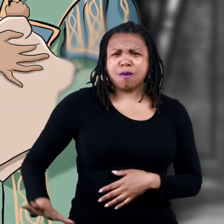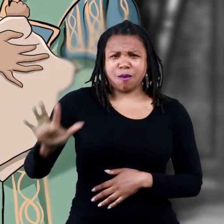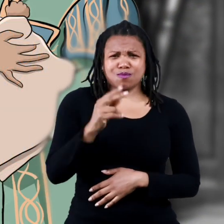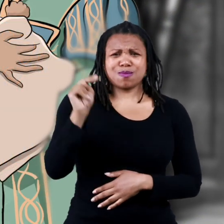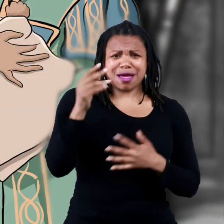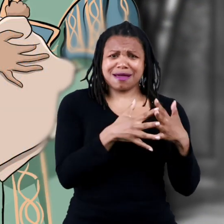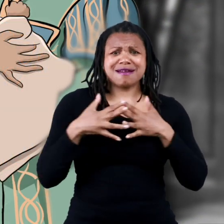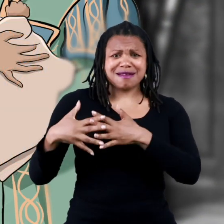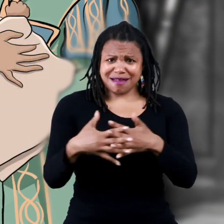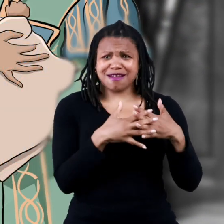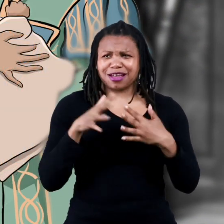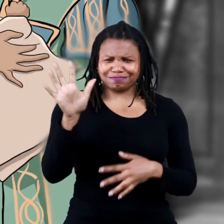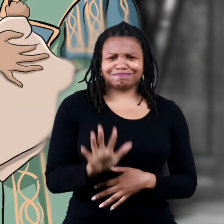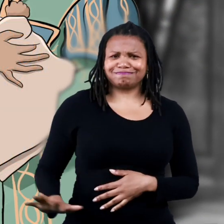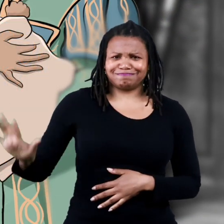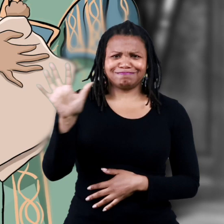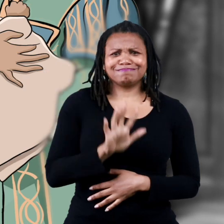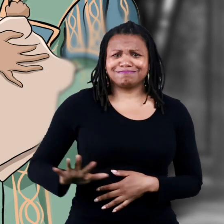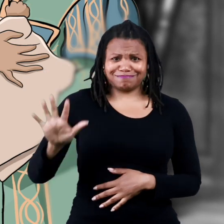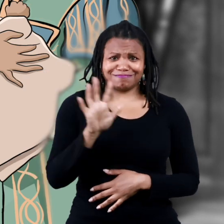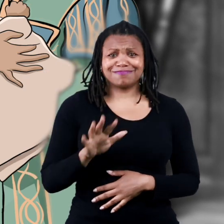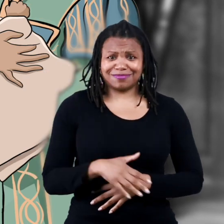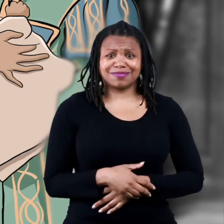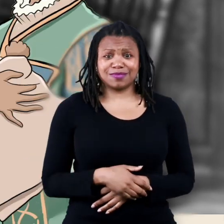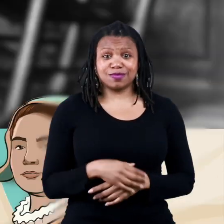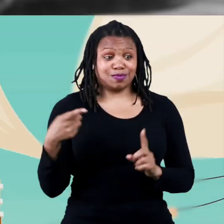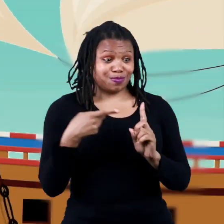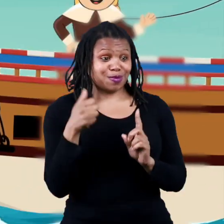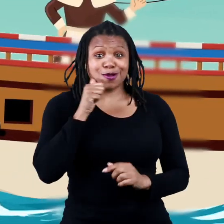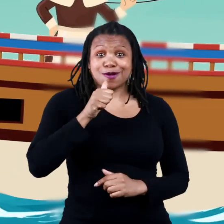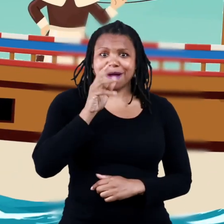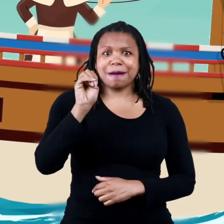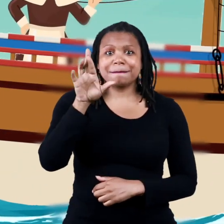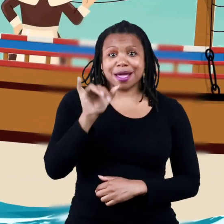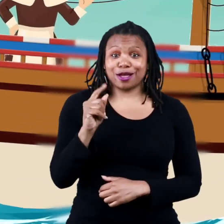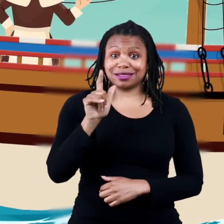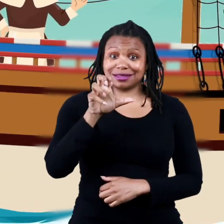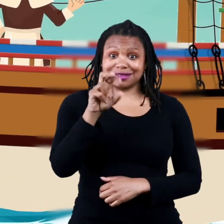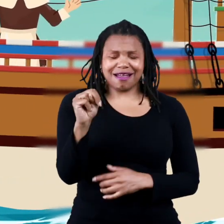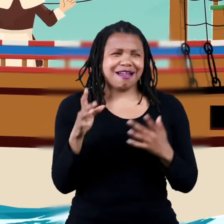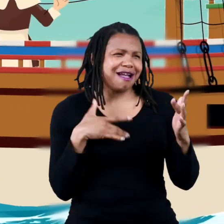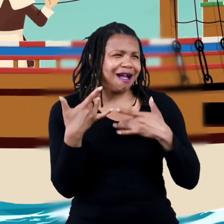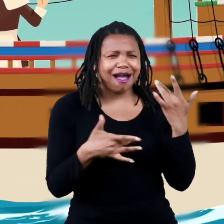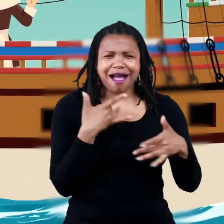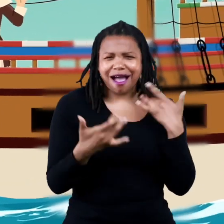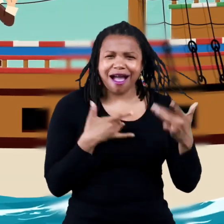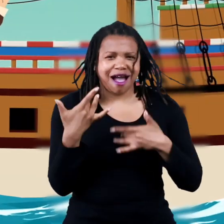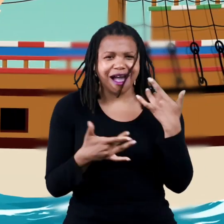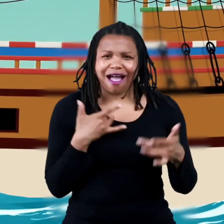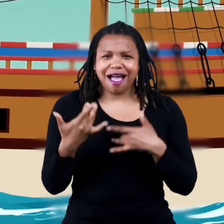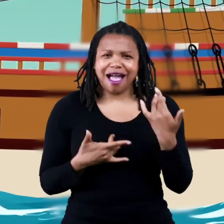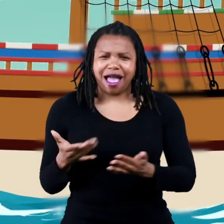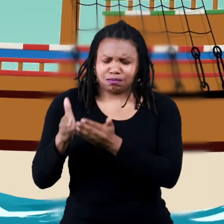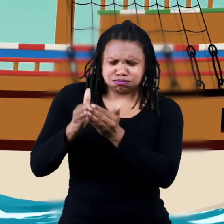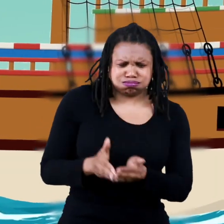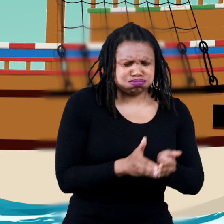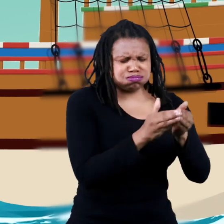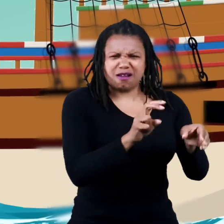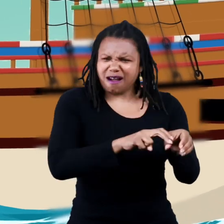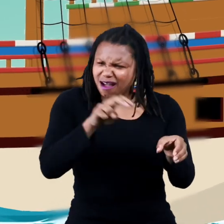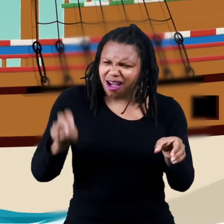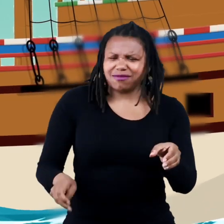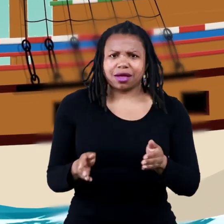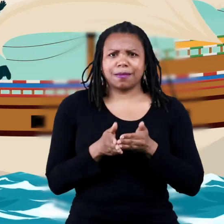English child born on the North American continent. At age 12, Mary Chilton was so excited to get